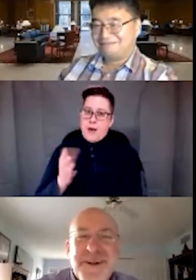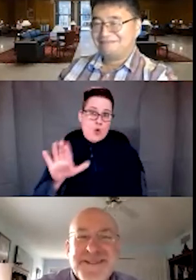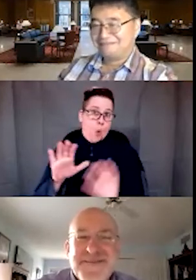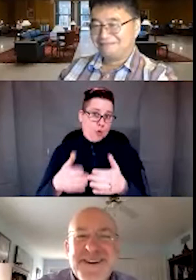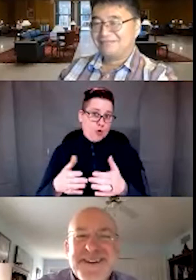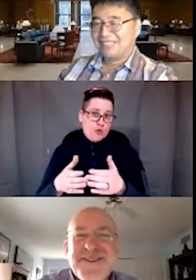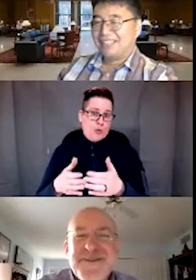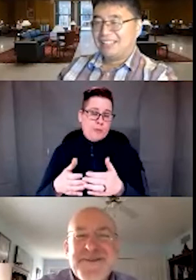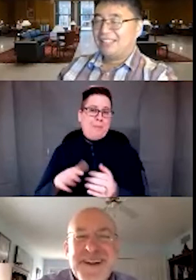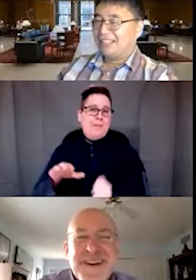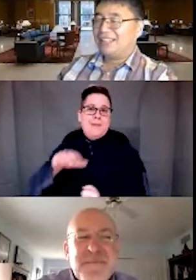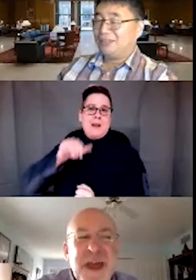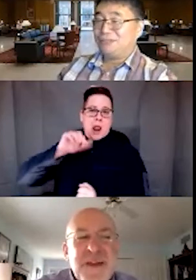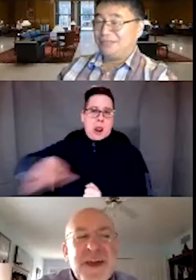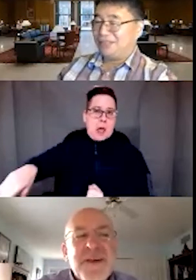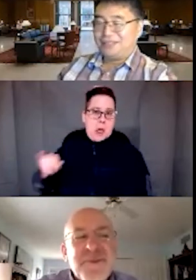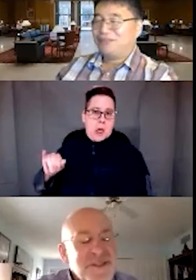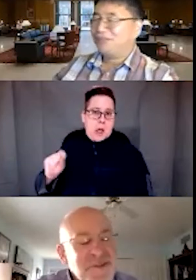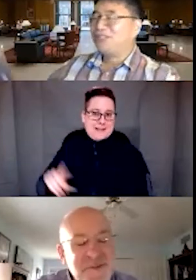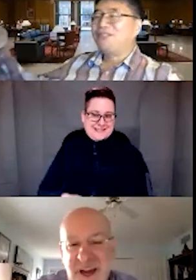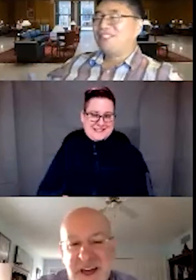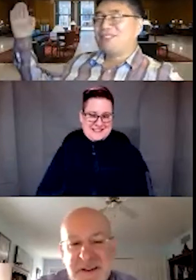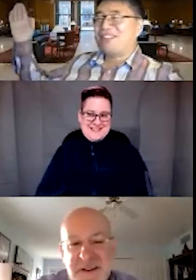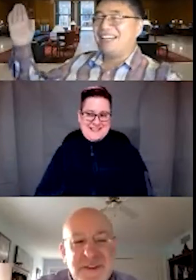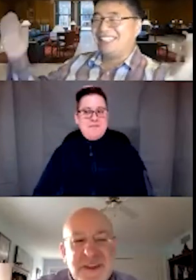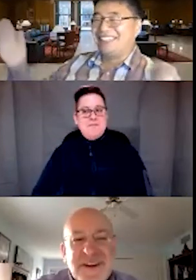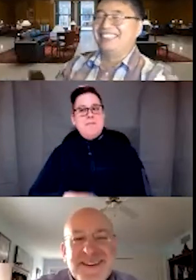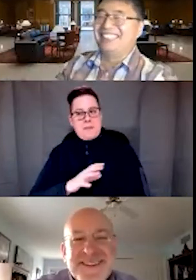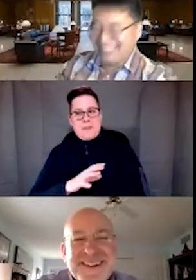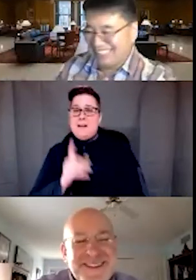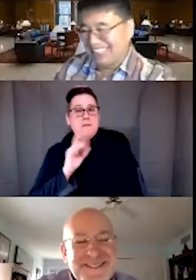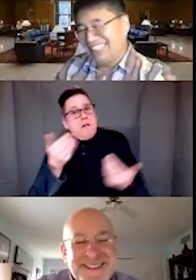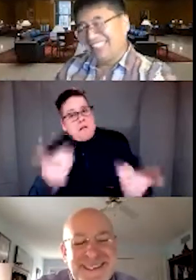other possible group. And then, which is feel fine. Feel free to try.